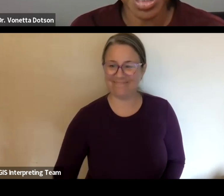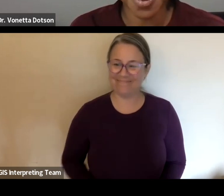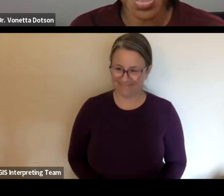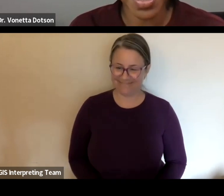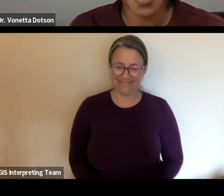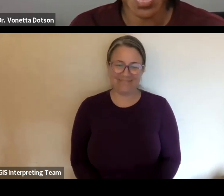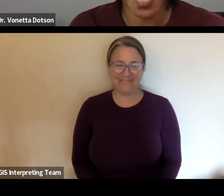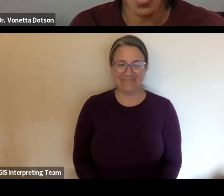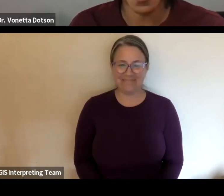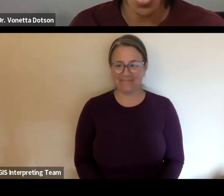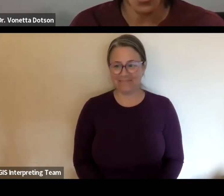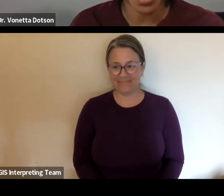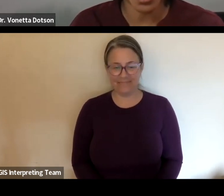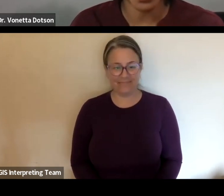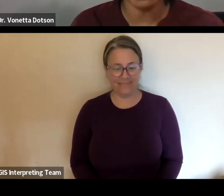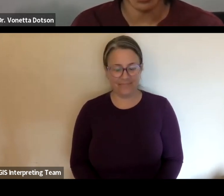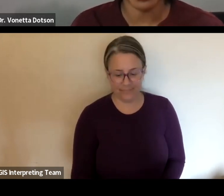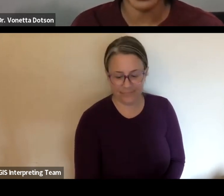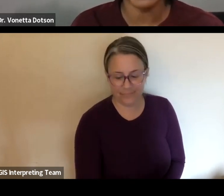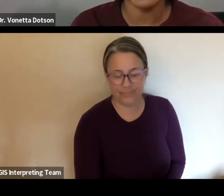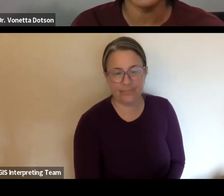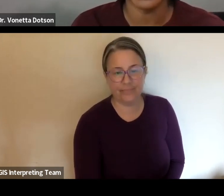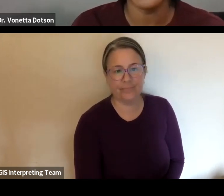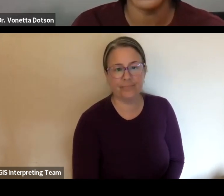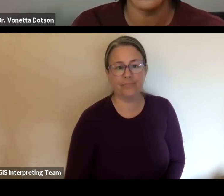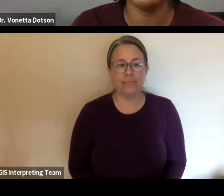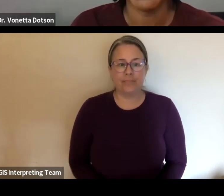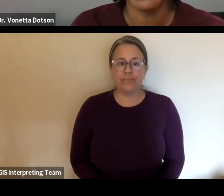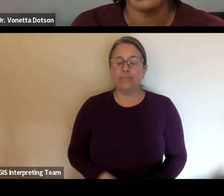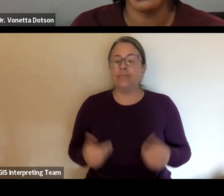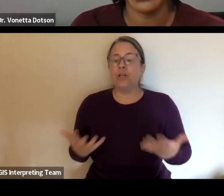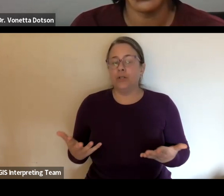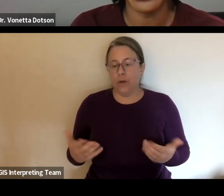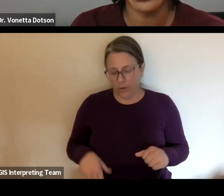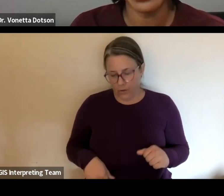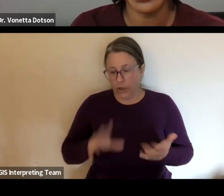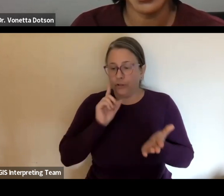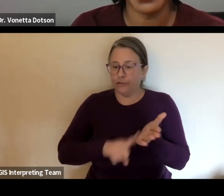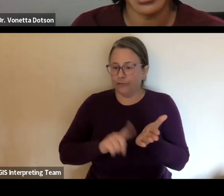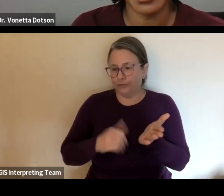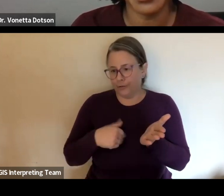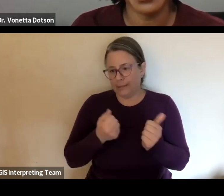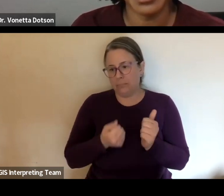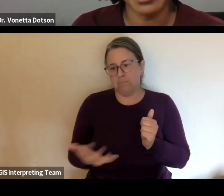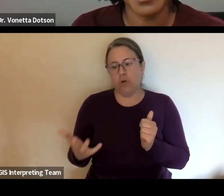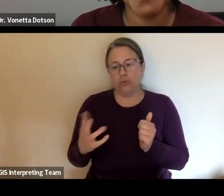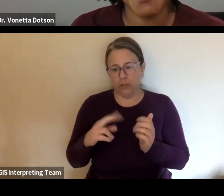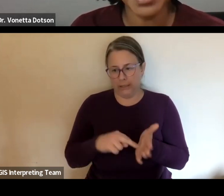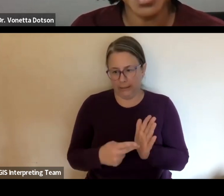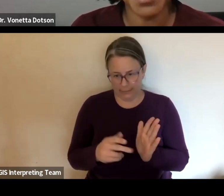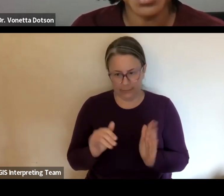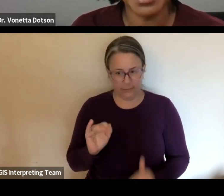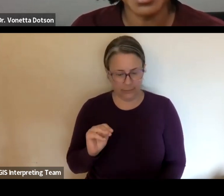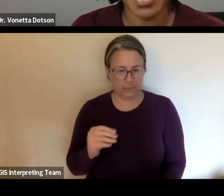So there's multiple implications for this. I think it highlights for us that the